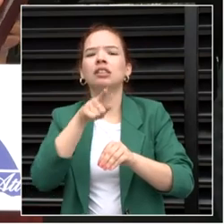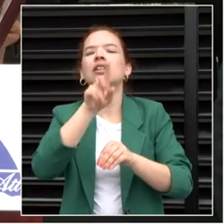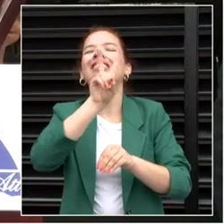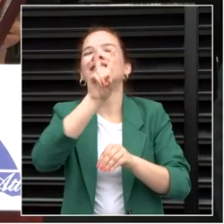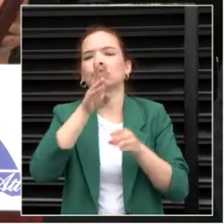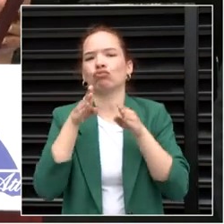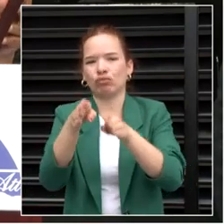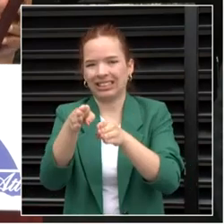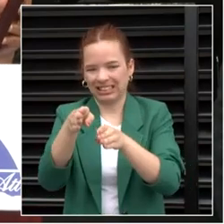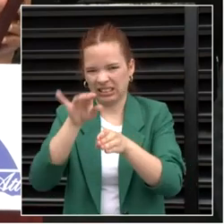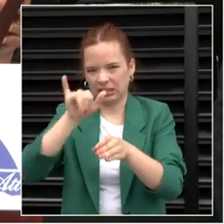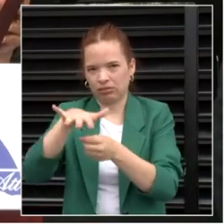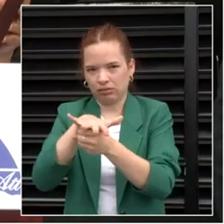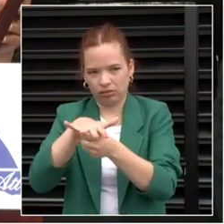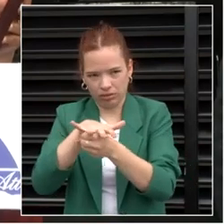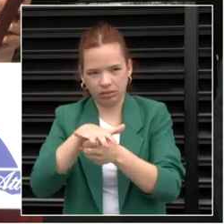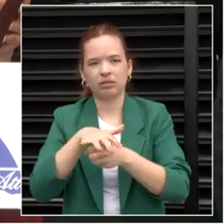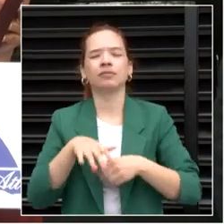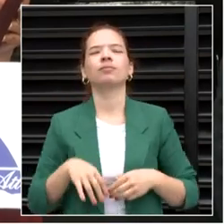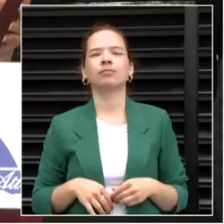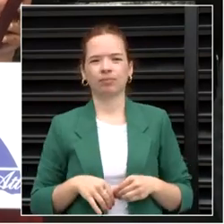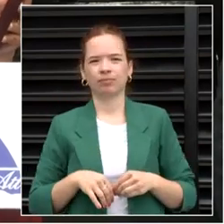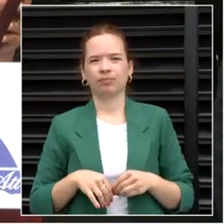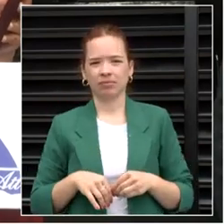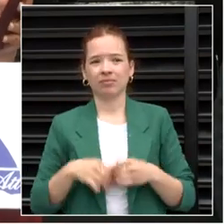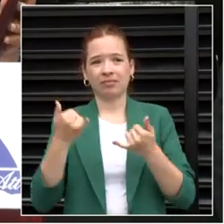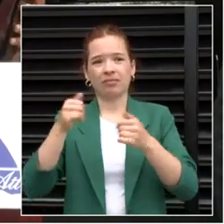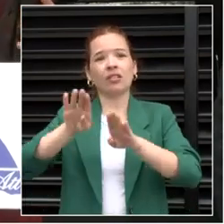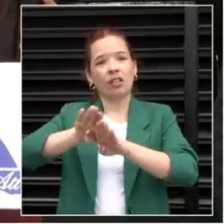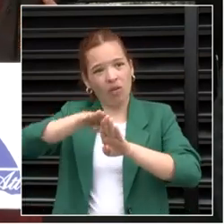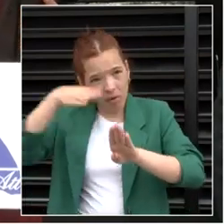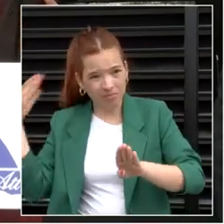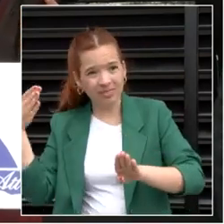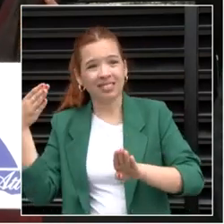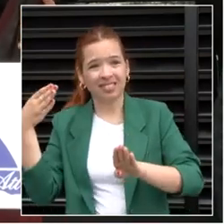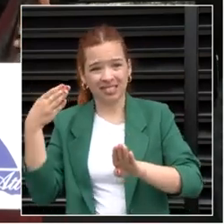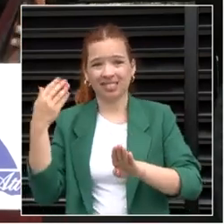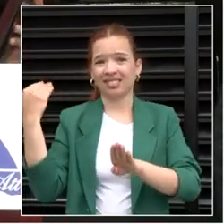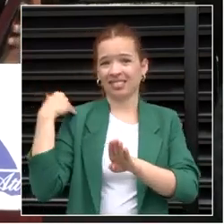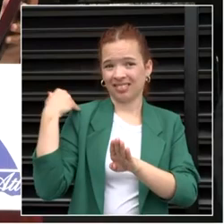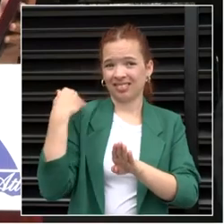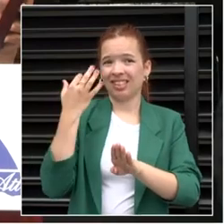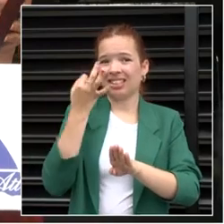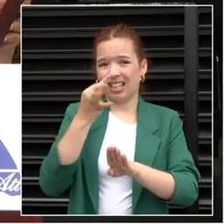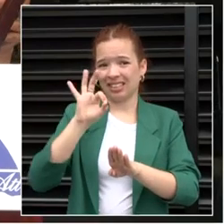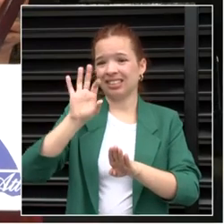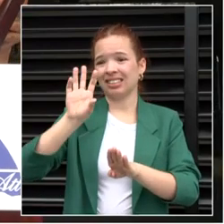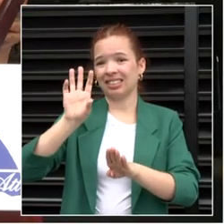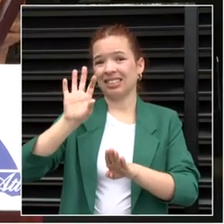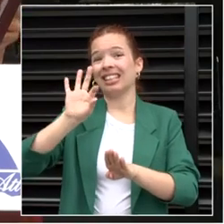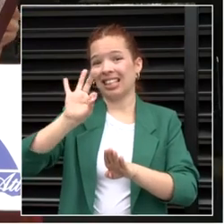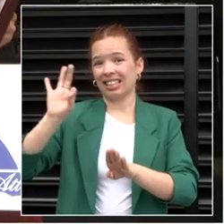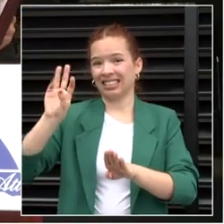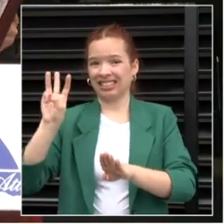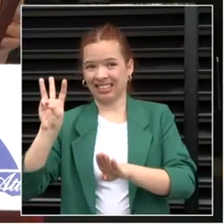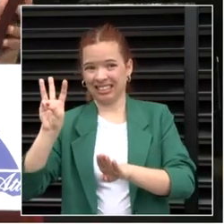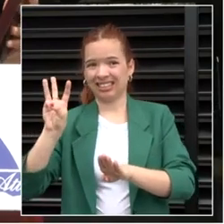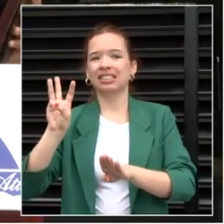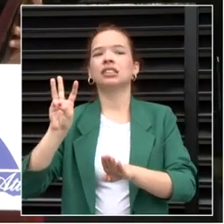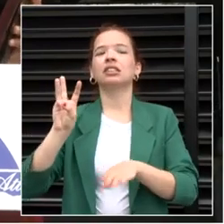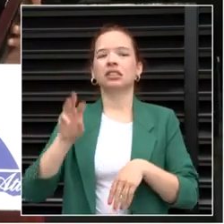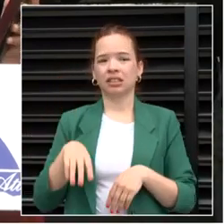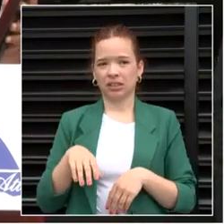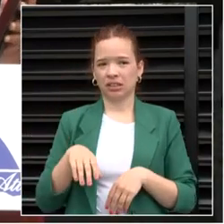The 930 Club opened on V Street in 1996 with the Smashing Pumpkins, bringing